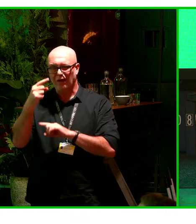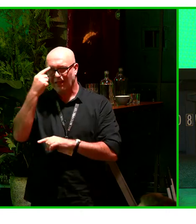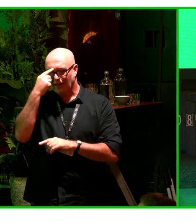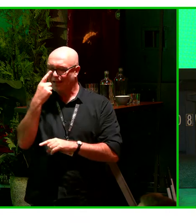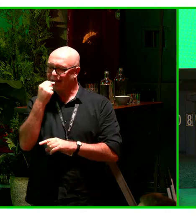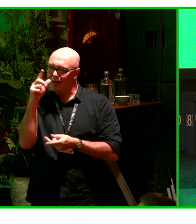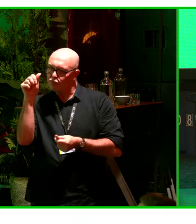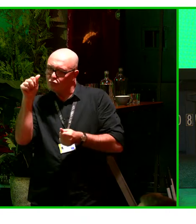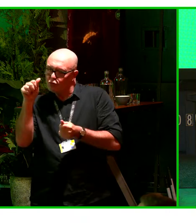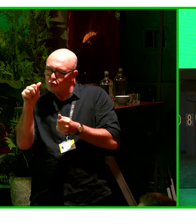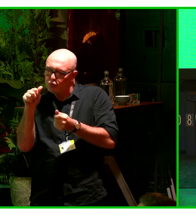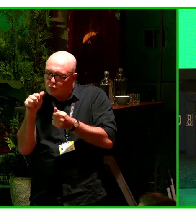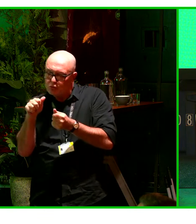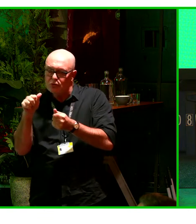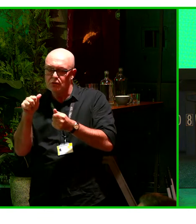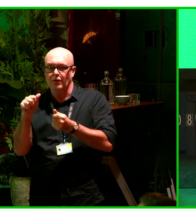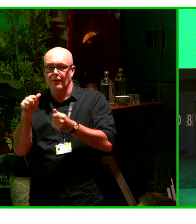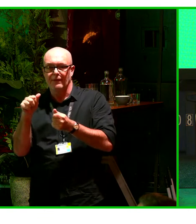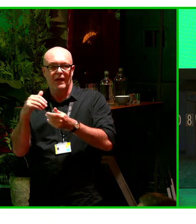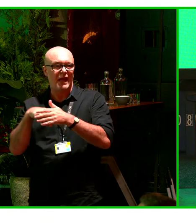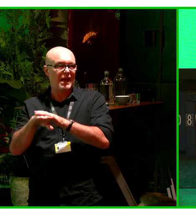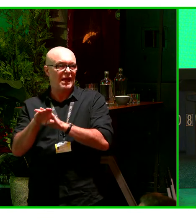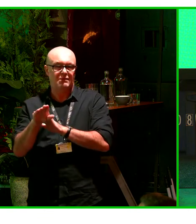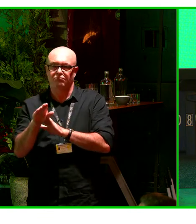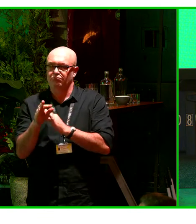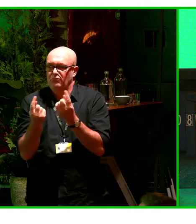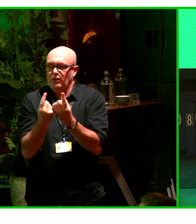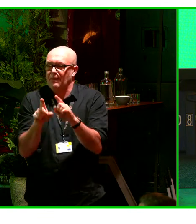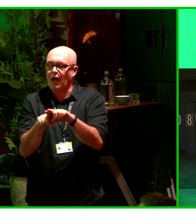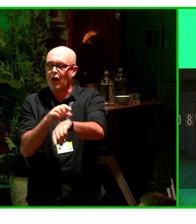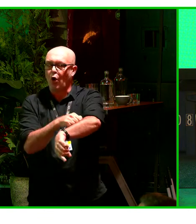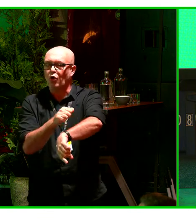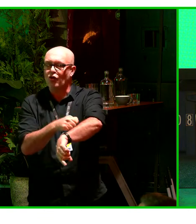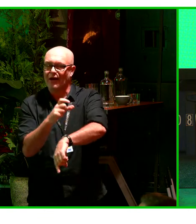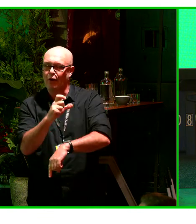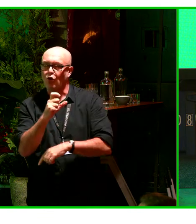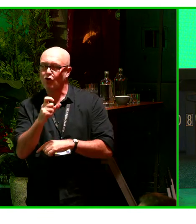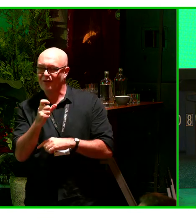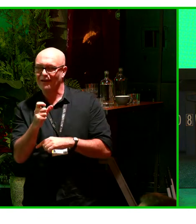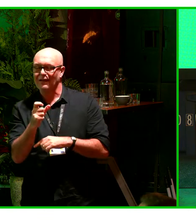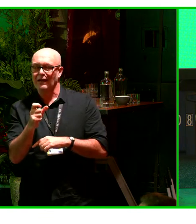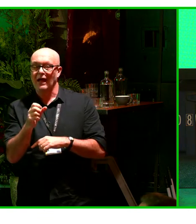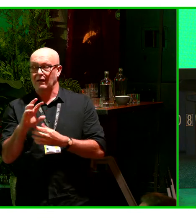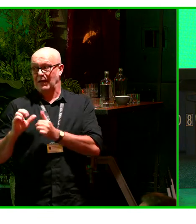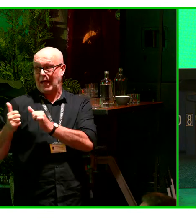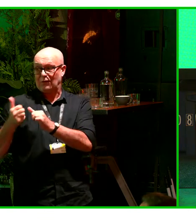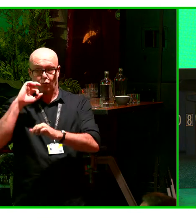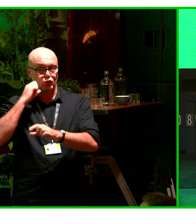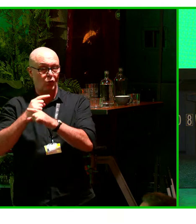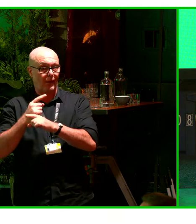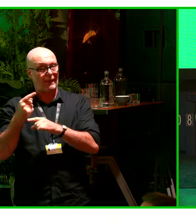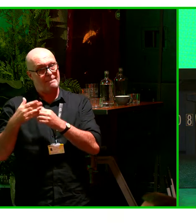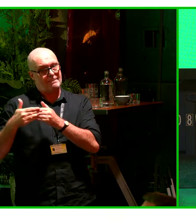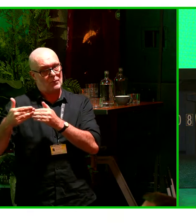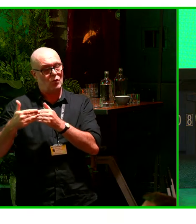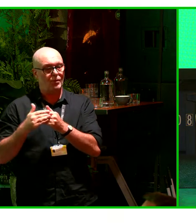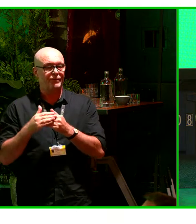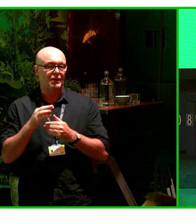carbon in, say, a major material we use like concrete? The next speaker will talk about that, Alex, in a minute,